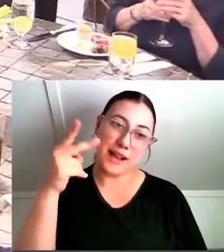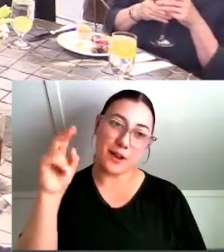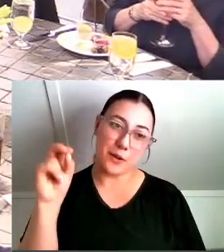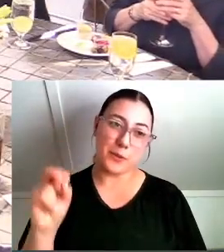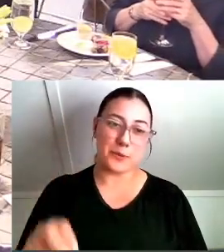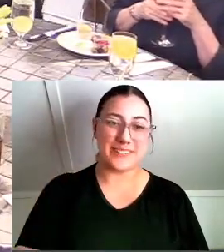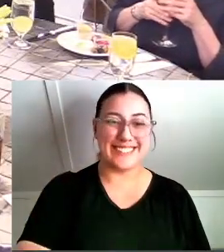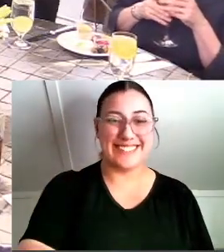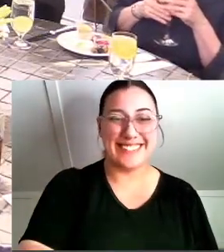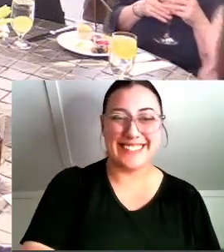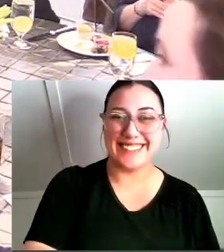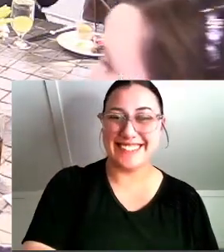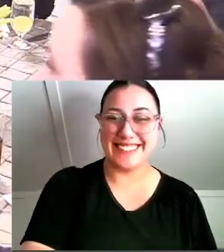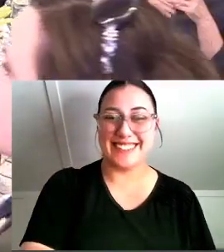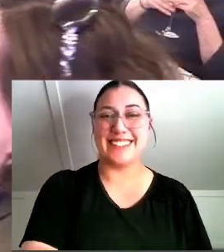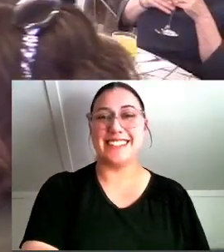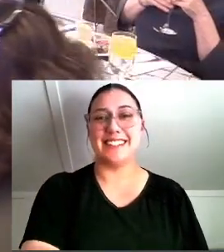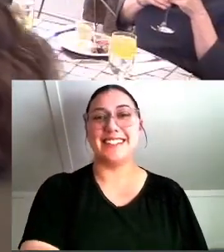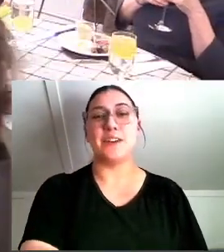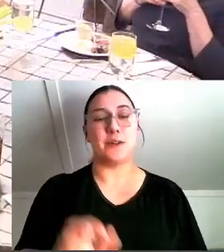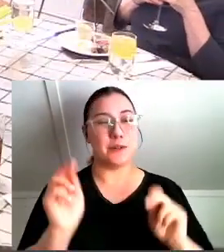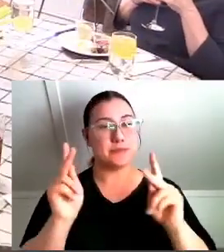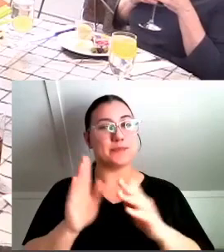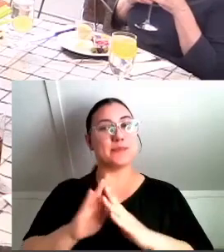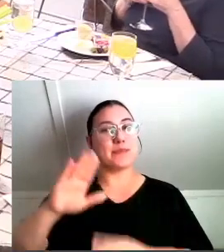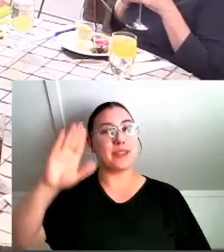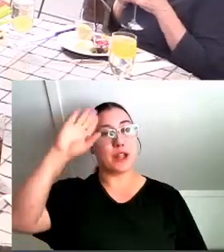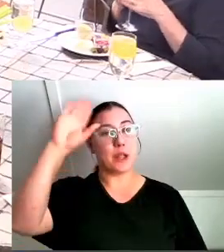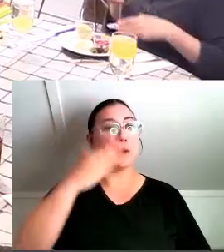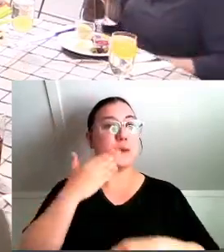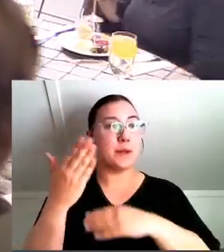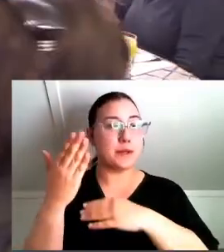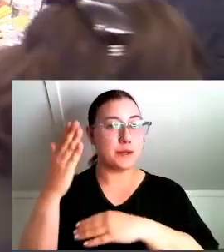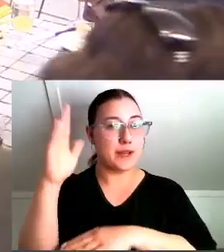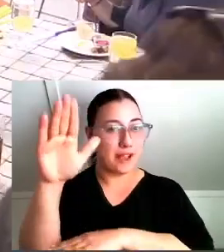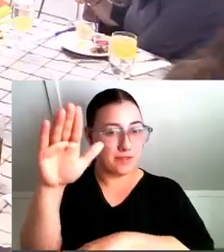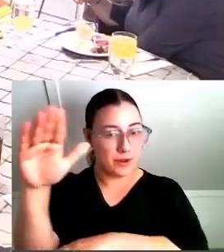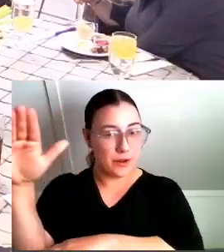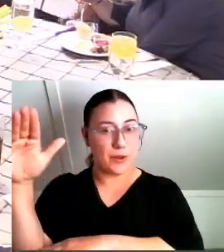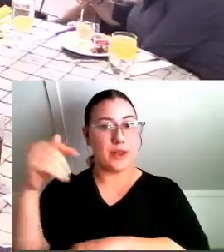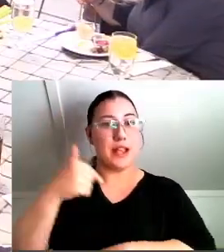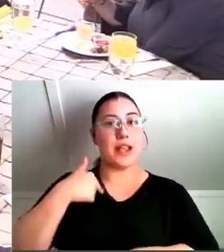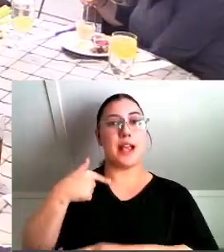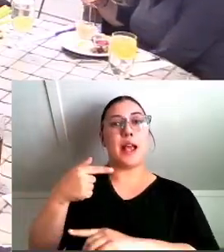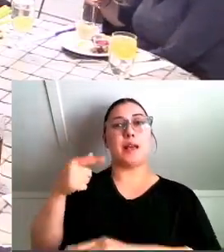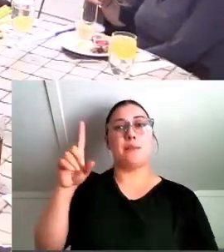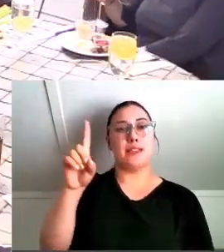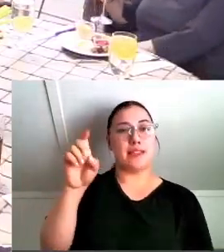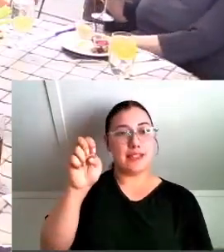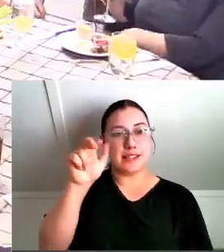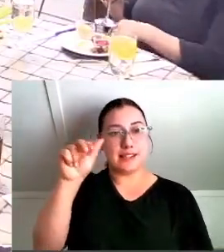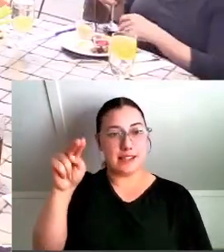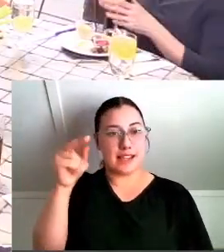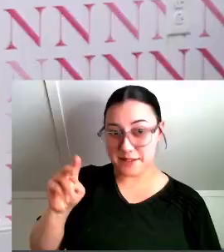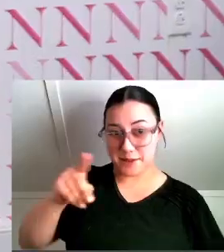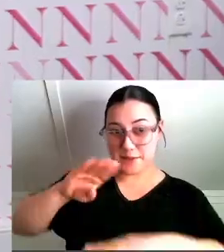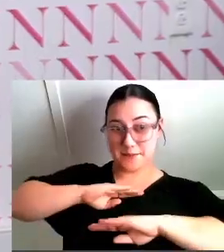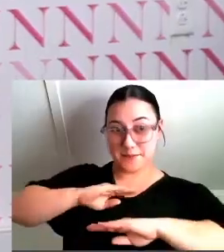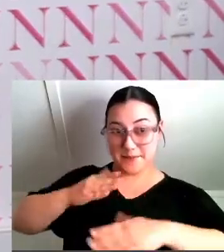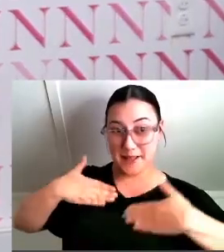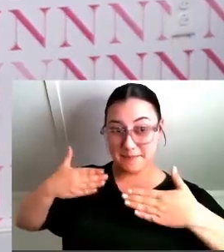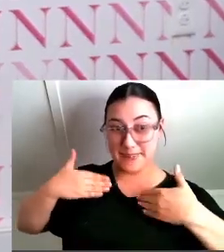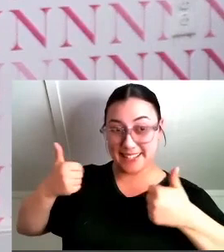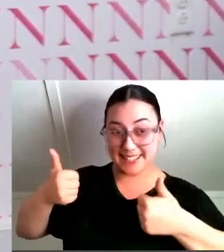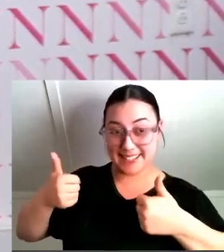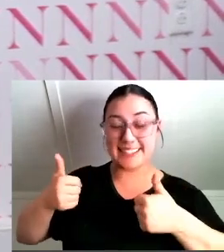Good evening. My name is Uta Peugeot. I'm the Dean of the College of Social Sciences and Humanities at Northeastern. So as